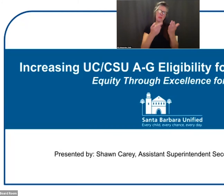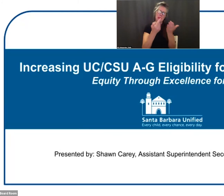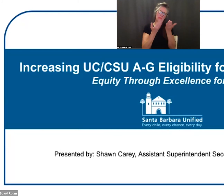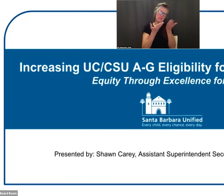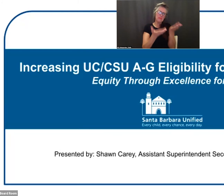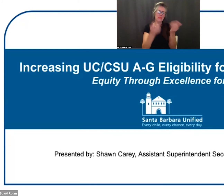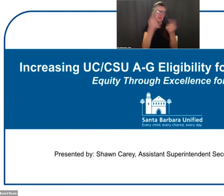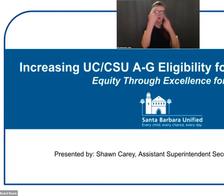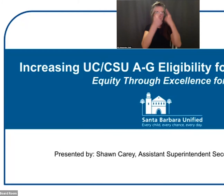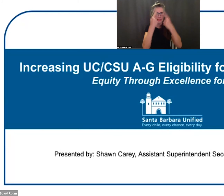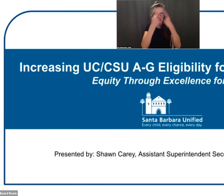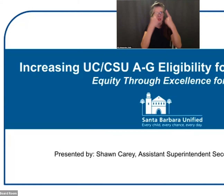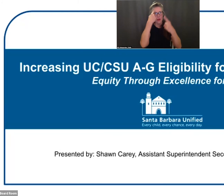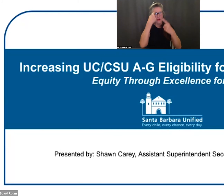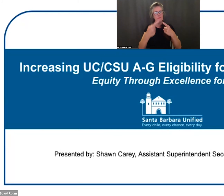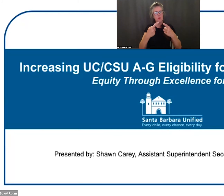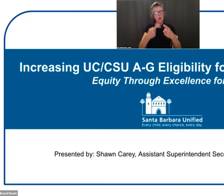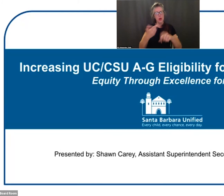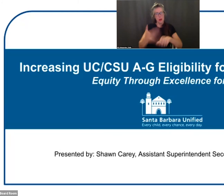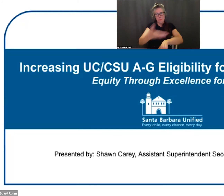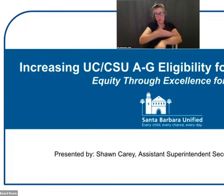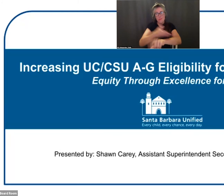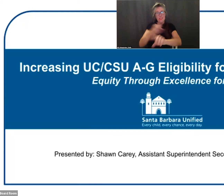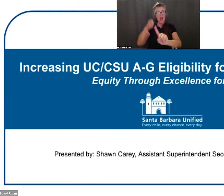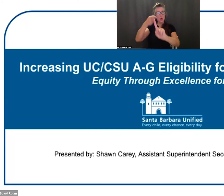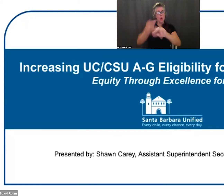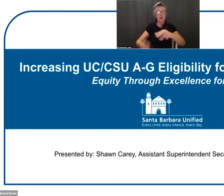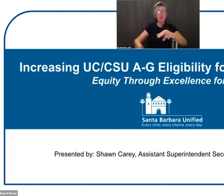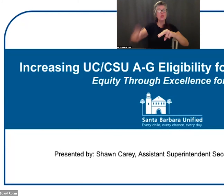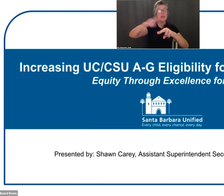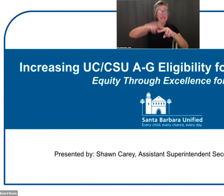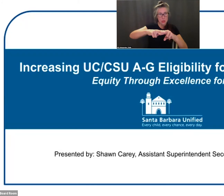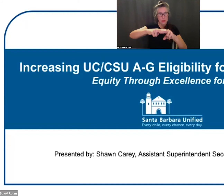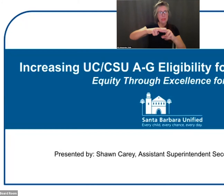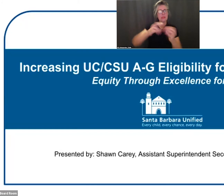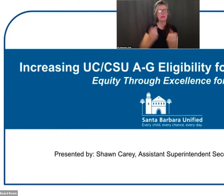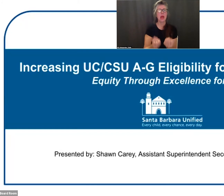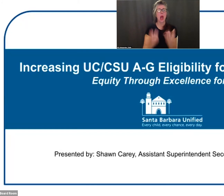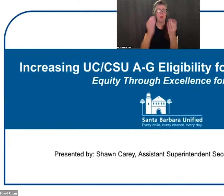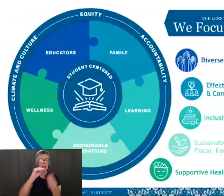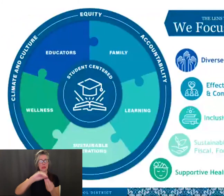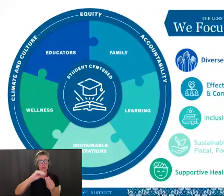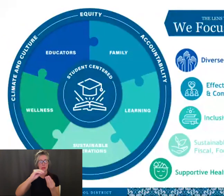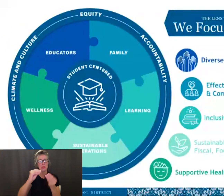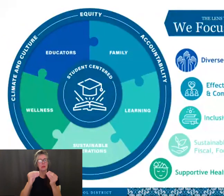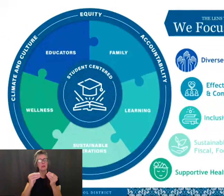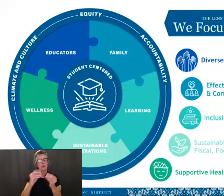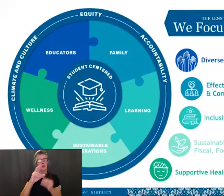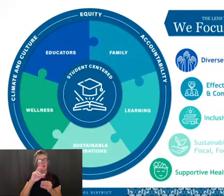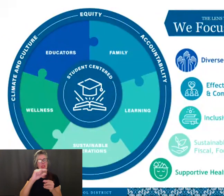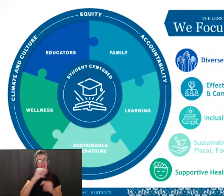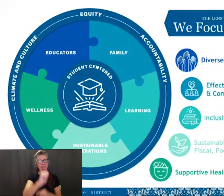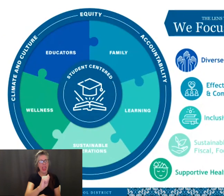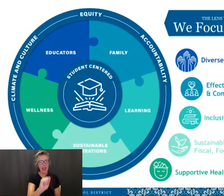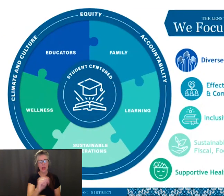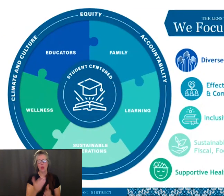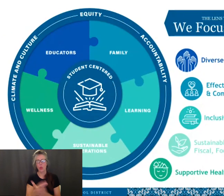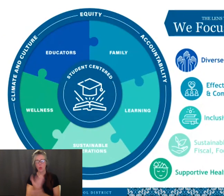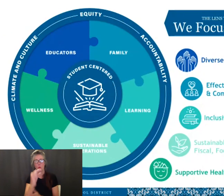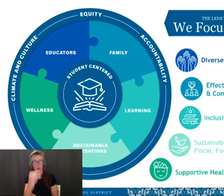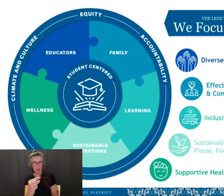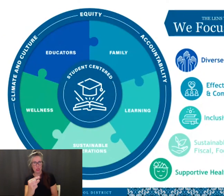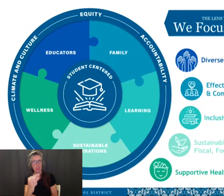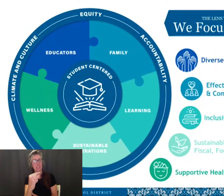terms of pursuing our goal of increasing A through G rates. Next slide. We are quite familiar now